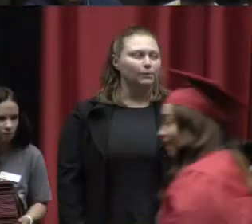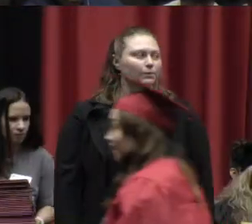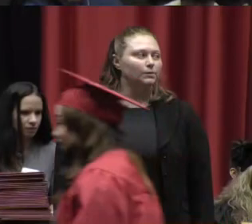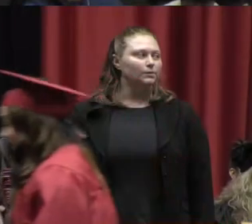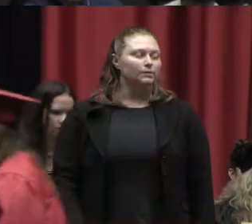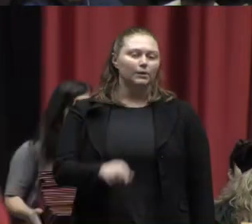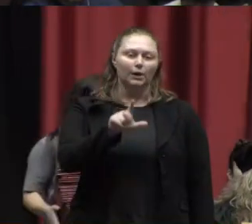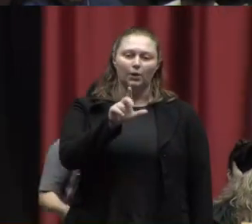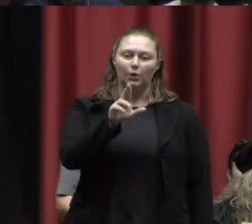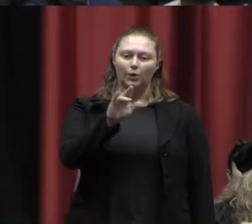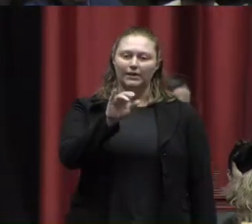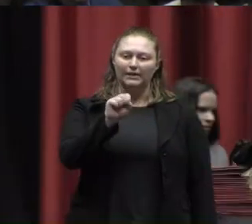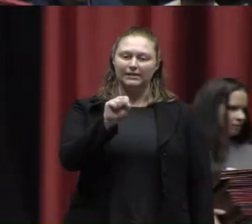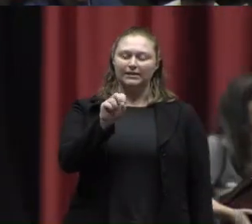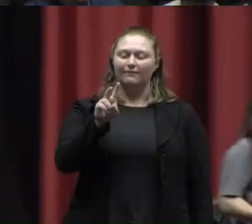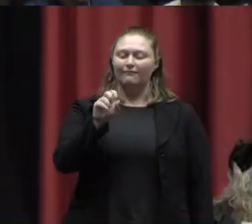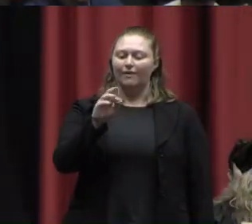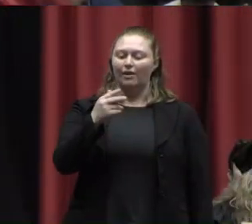Luis Ramirez.